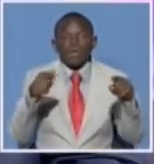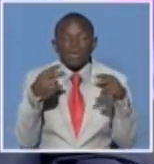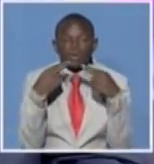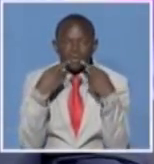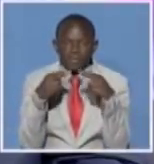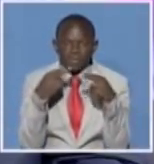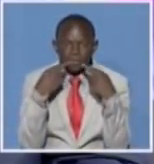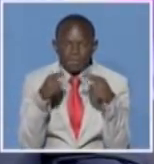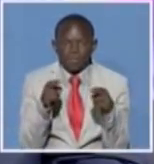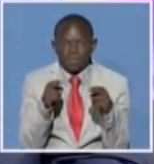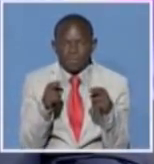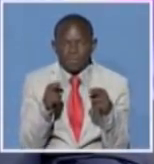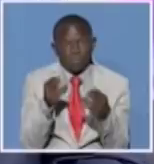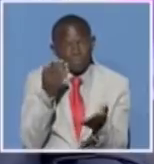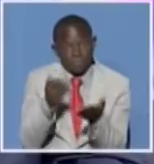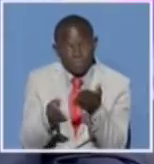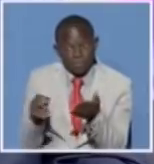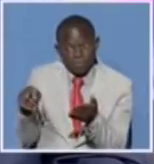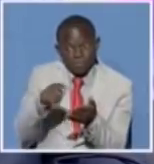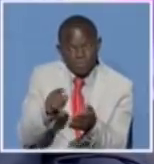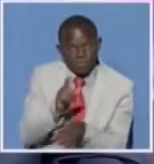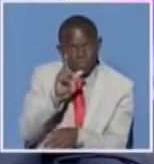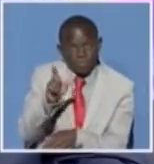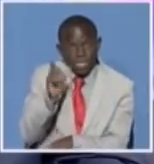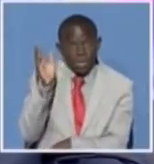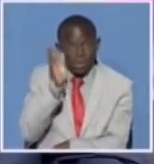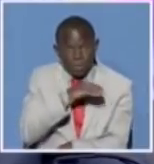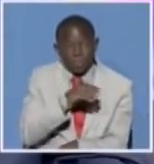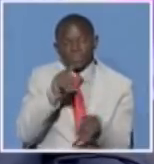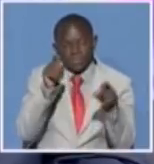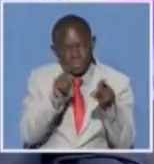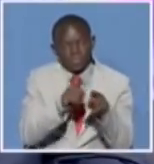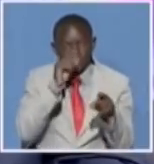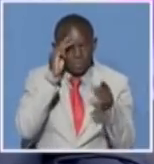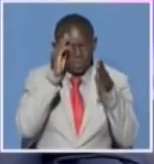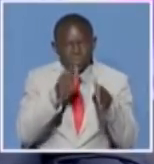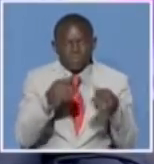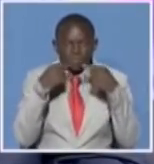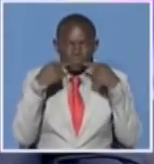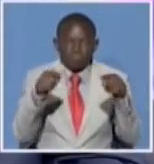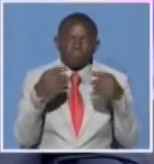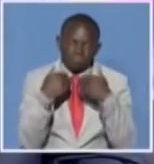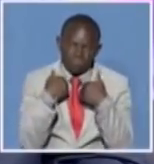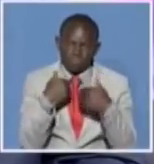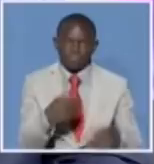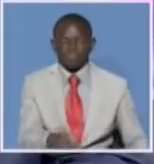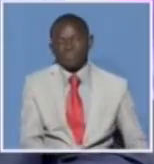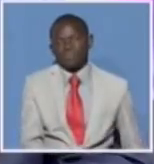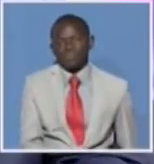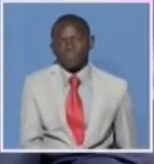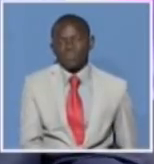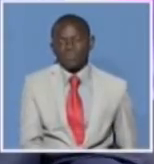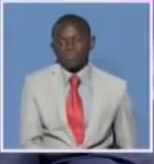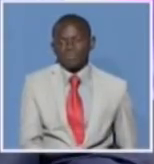is also relayed. And therefore, you are quite privileged to know that we've